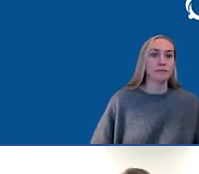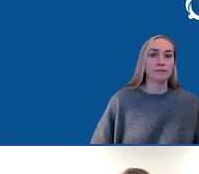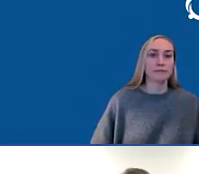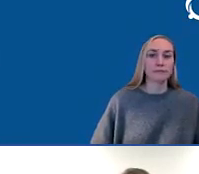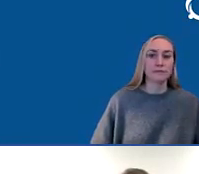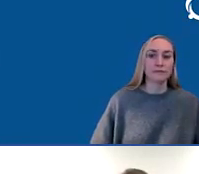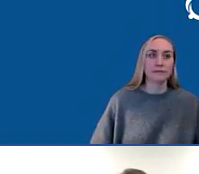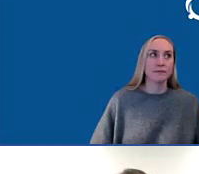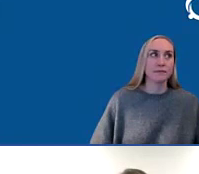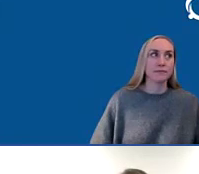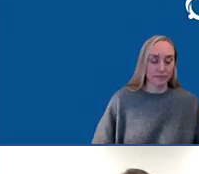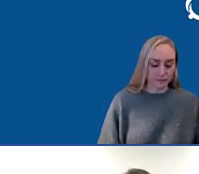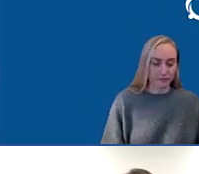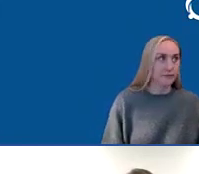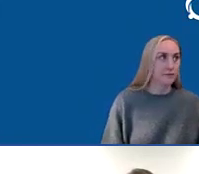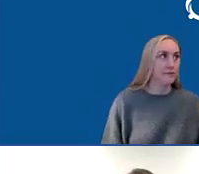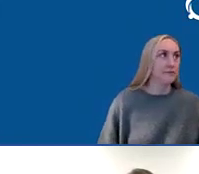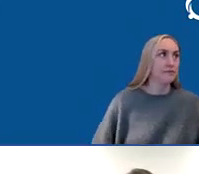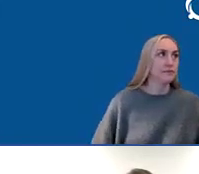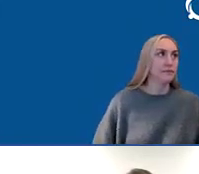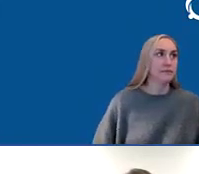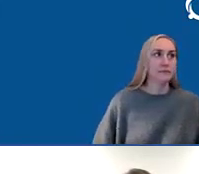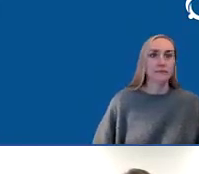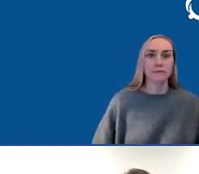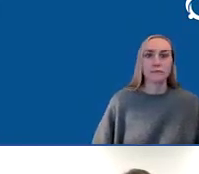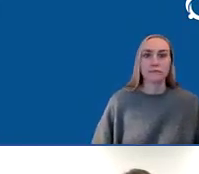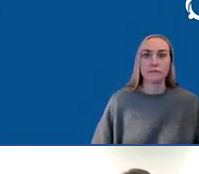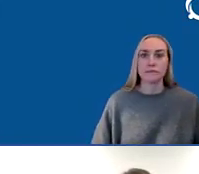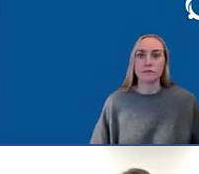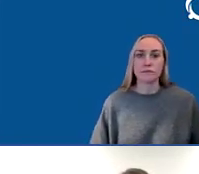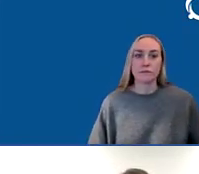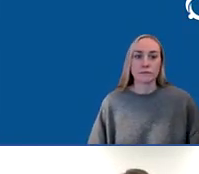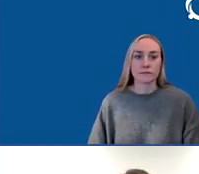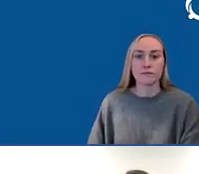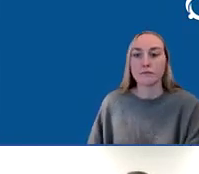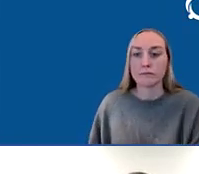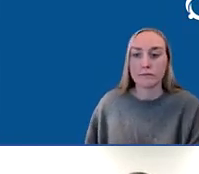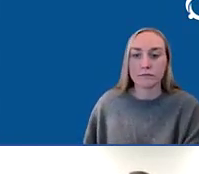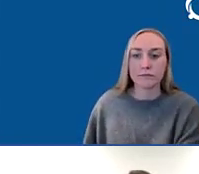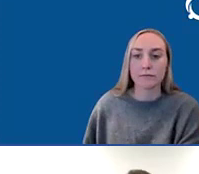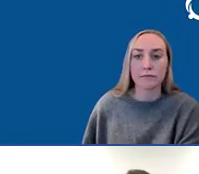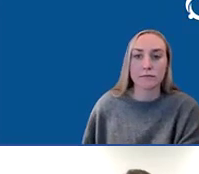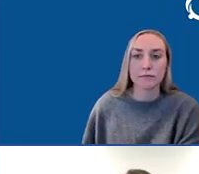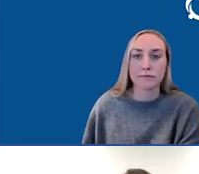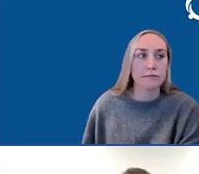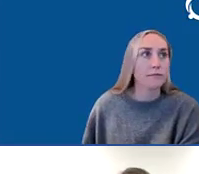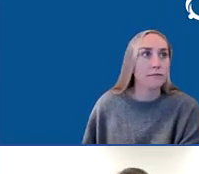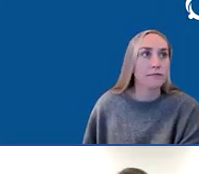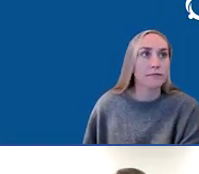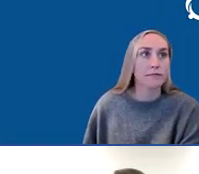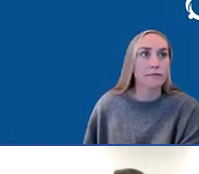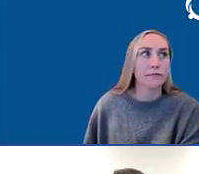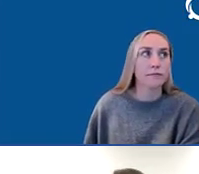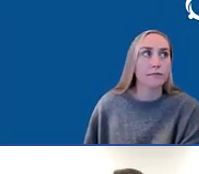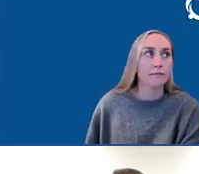background is blurred. And we provide services to all the consumers within Boulder